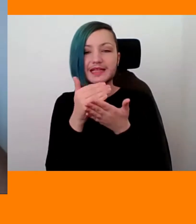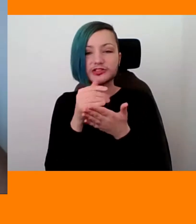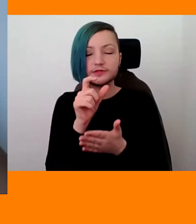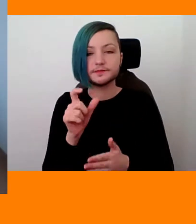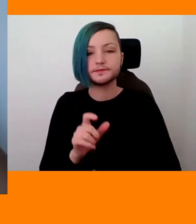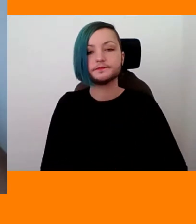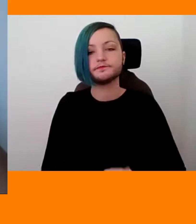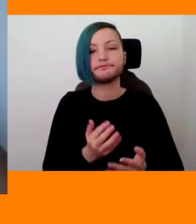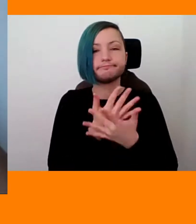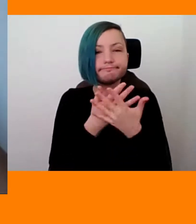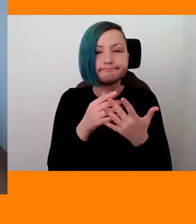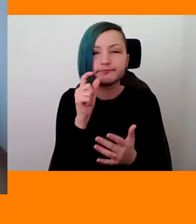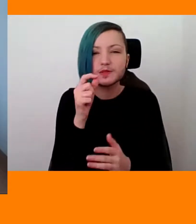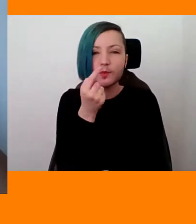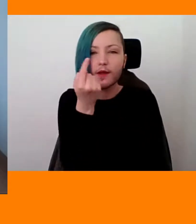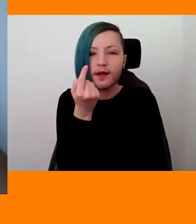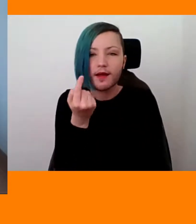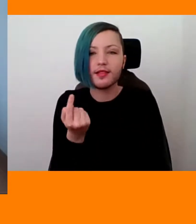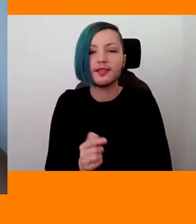curls.